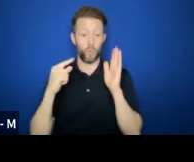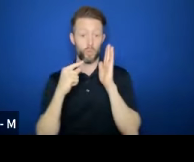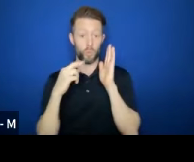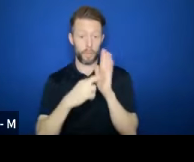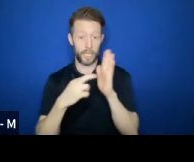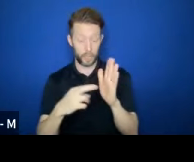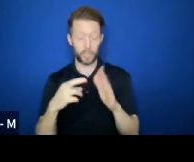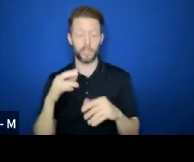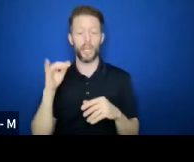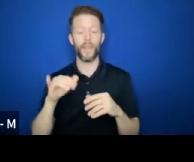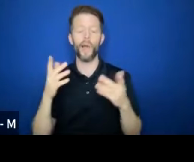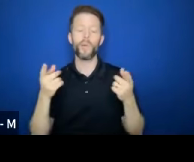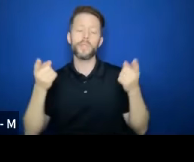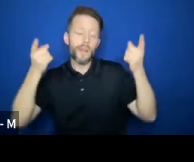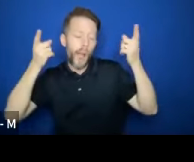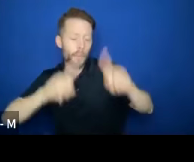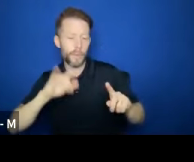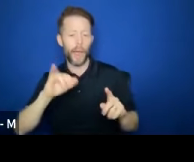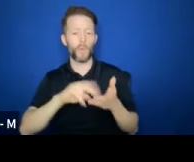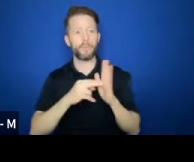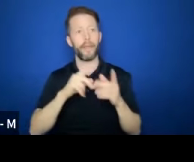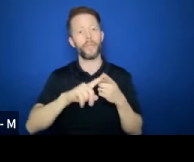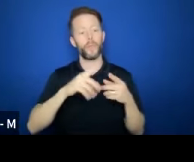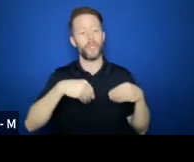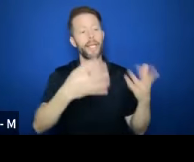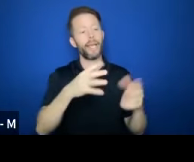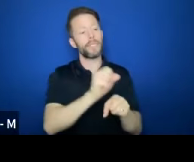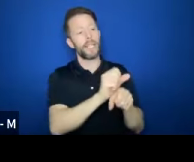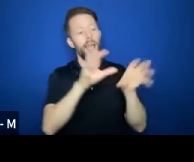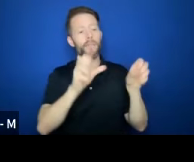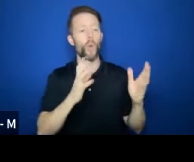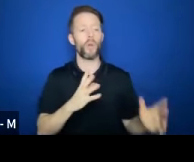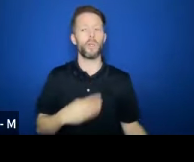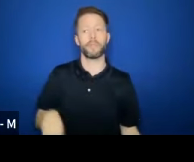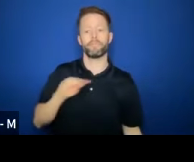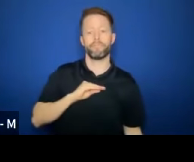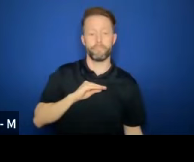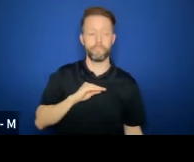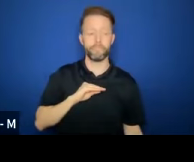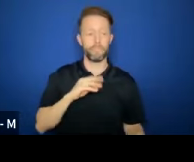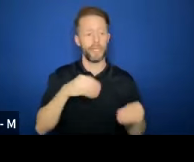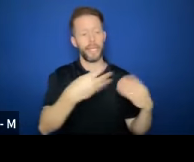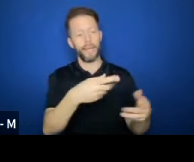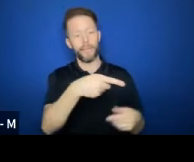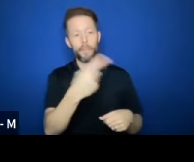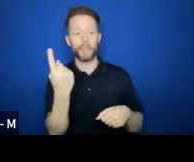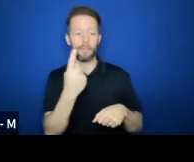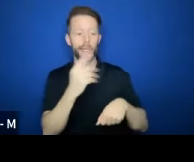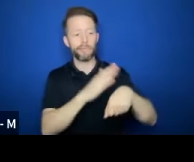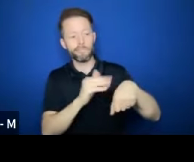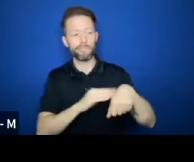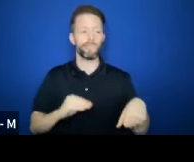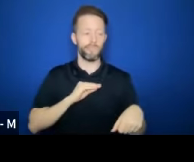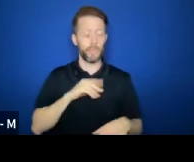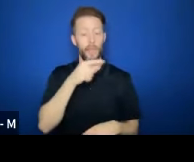really a compromise that was meant to placate white slave owners. And so white slave owners had a fundamental problem. They wanted to count